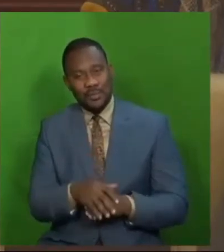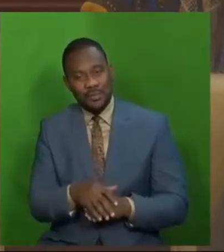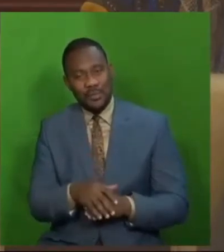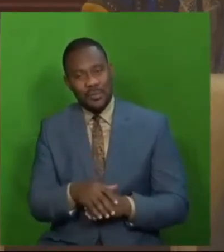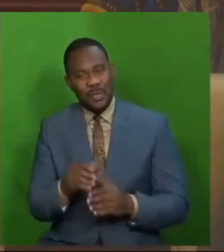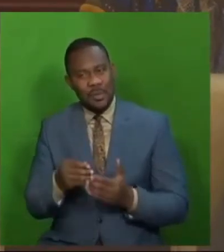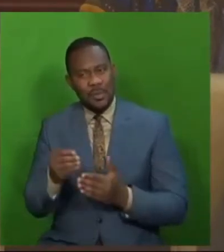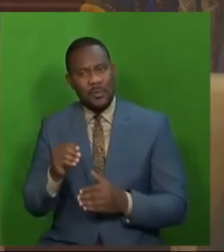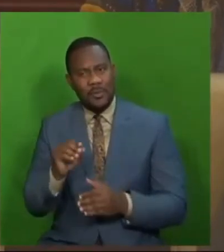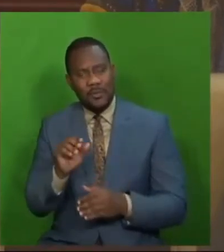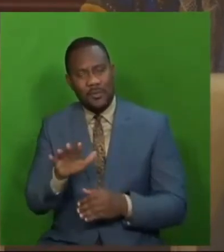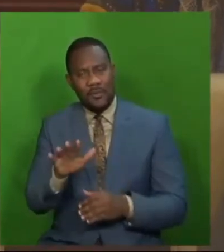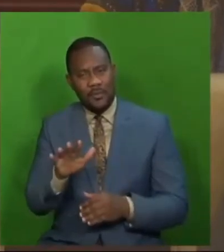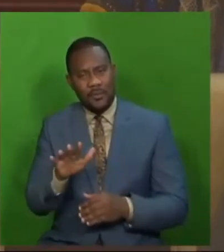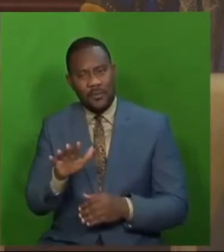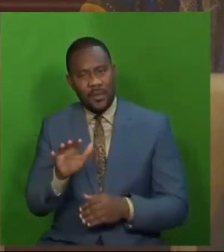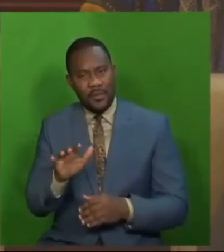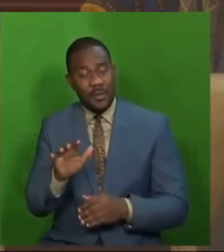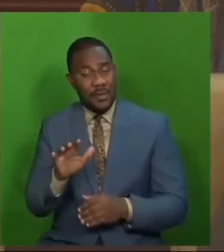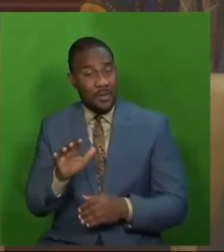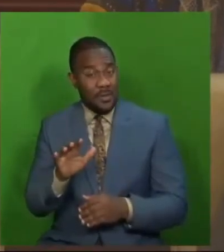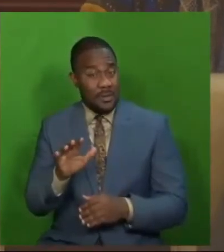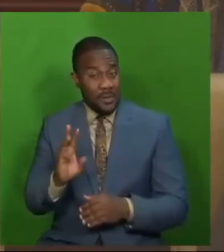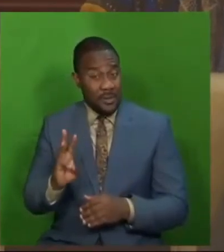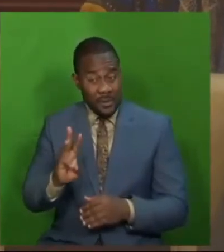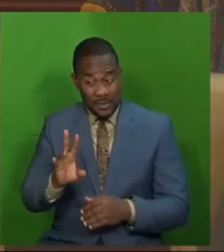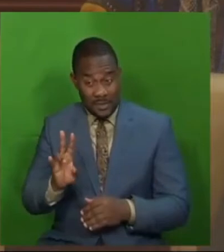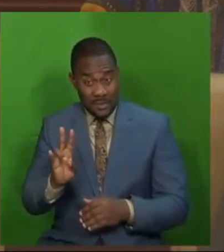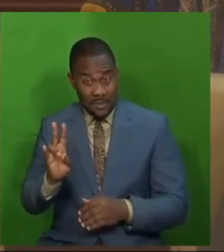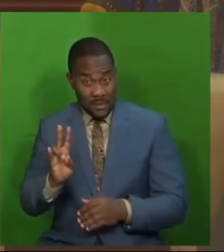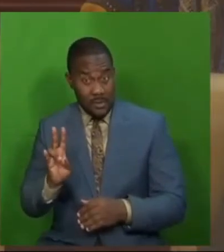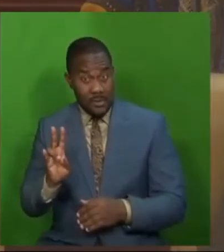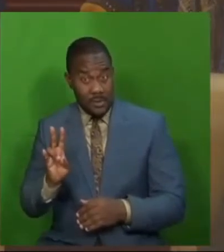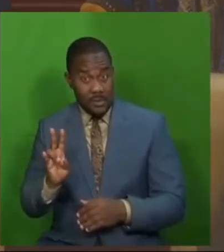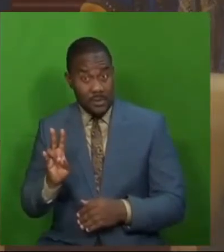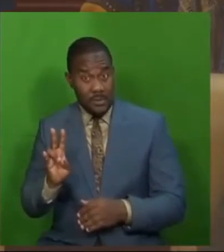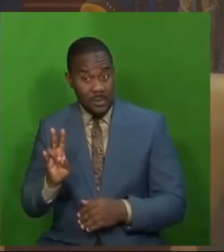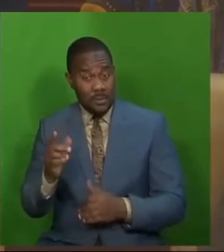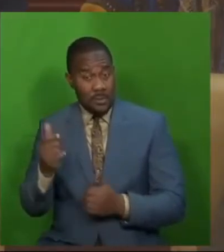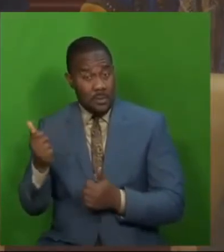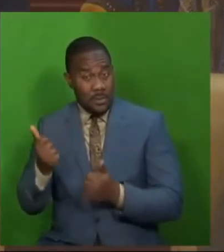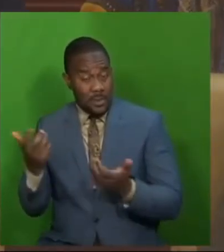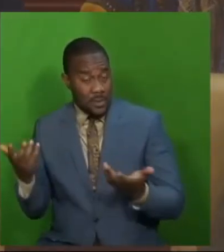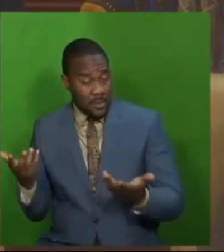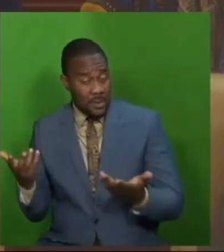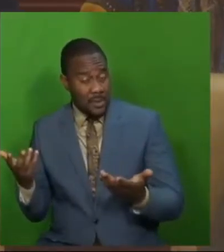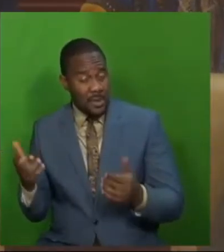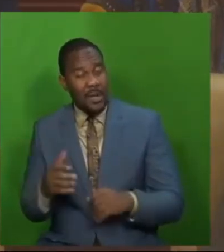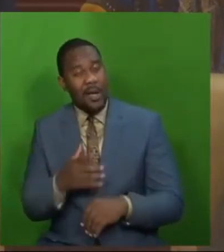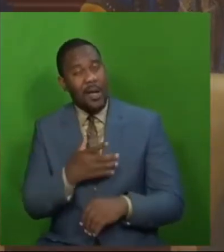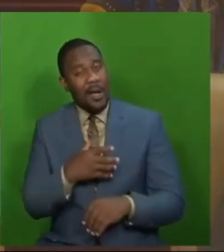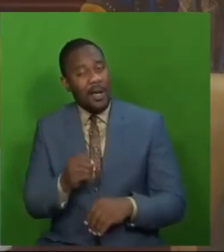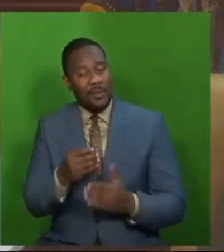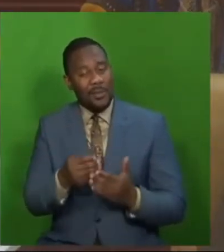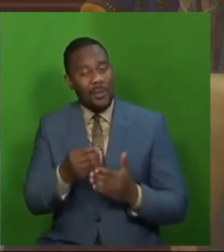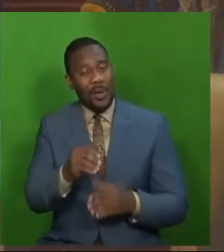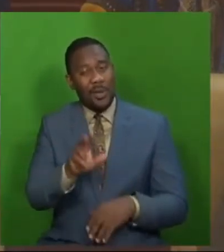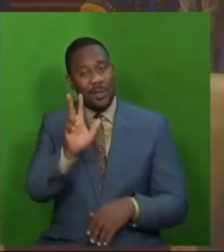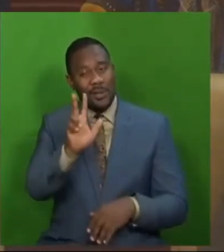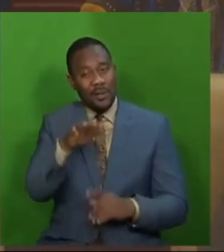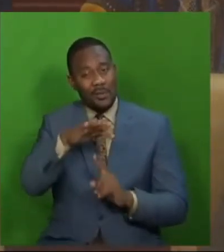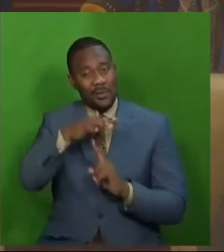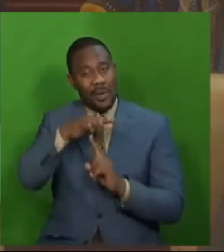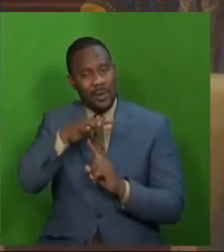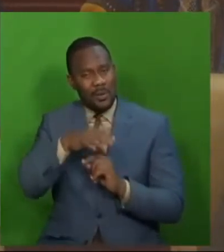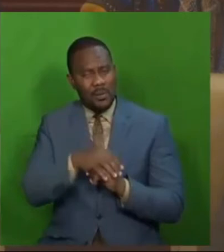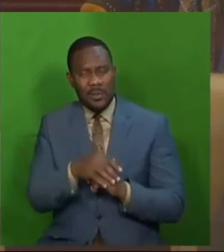vehicles, 3 helicopters for the police. Mr. Speaker, where are the helicopters? Who among them can